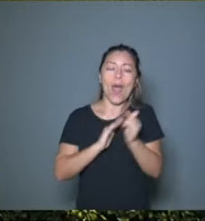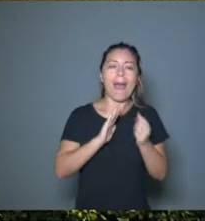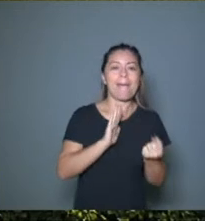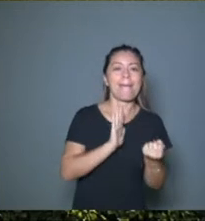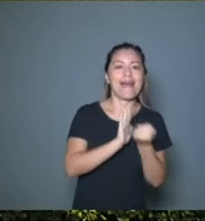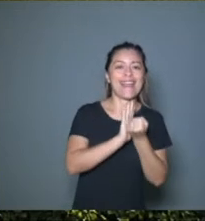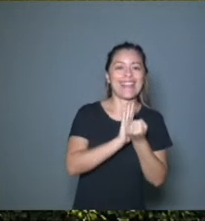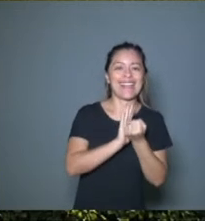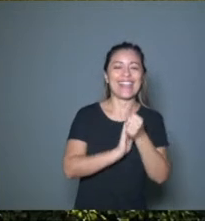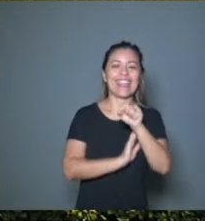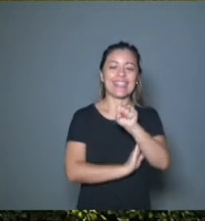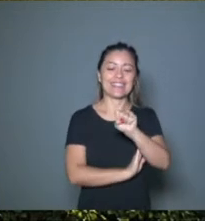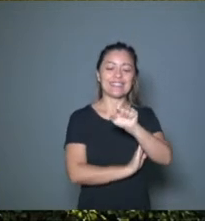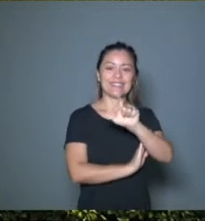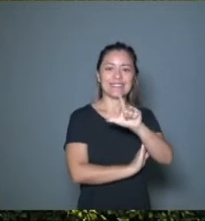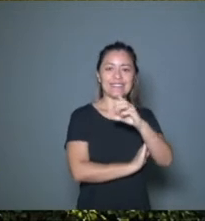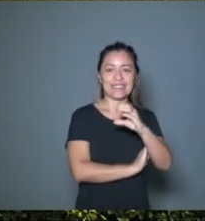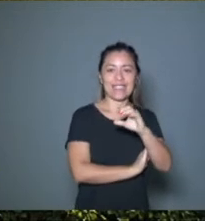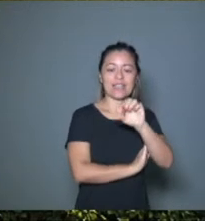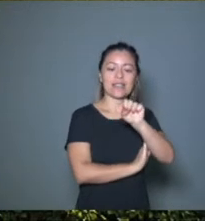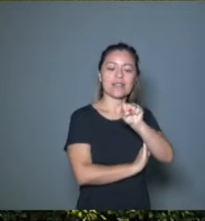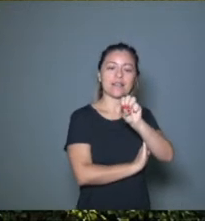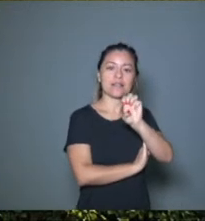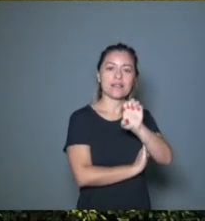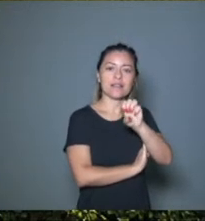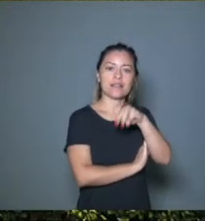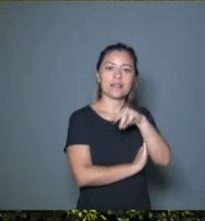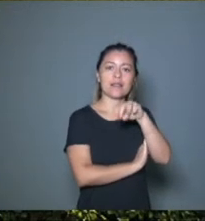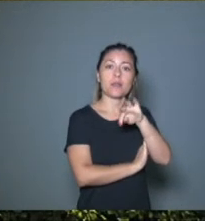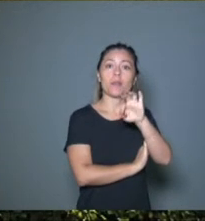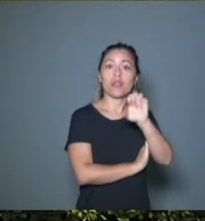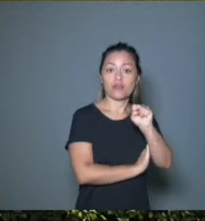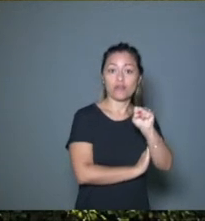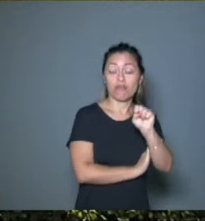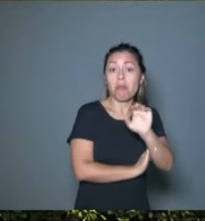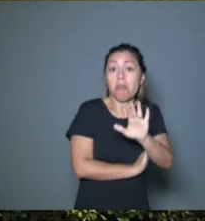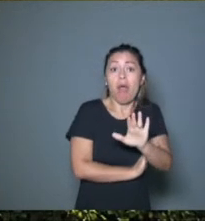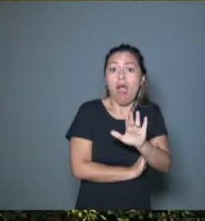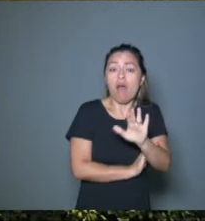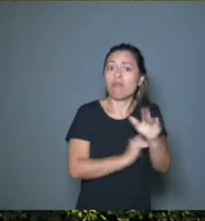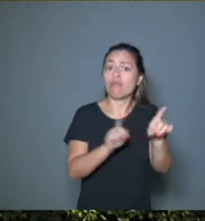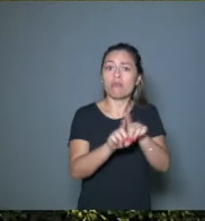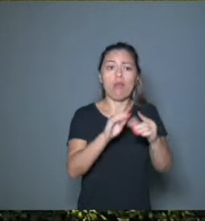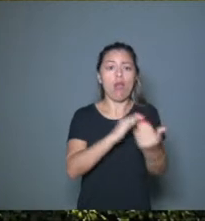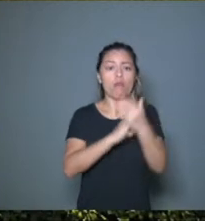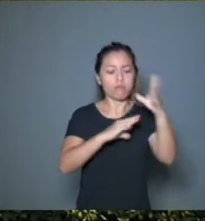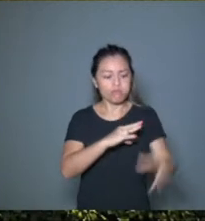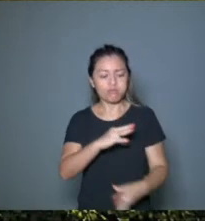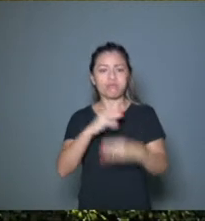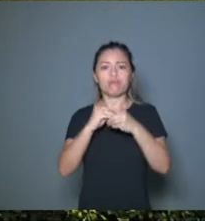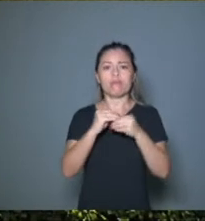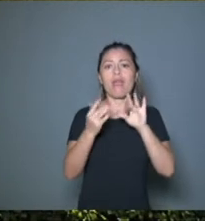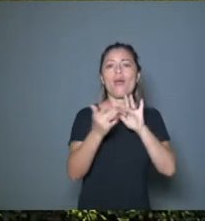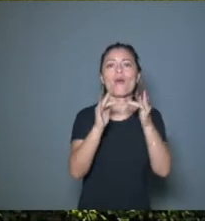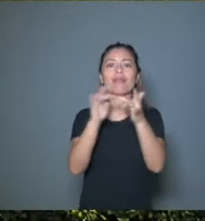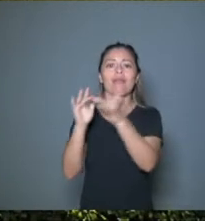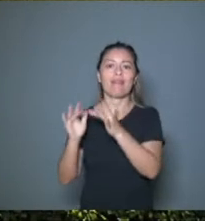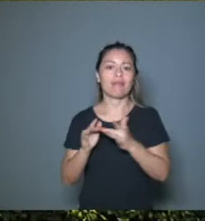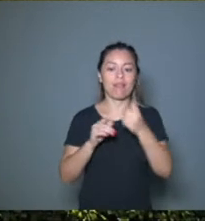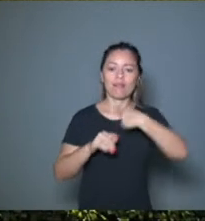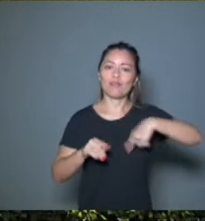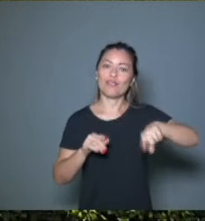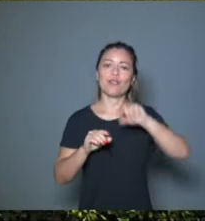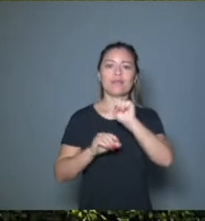just a different brand, SLC Seeds or Sementes, but it does generate additional value, and that's